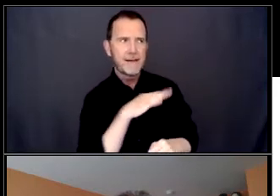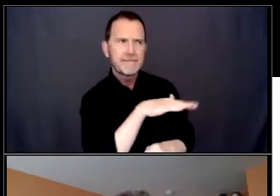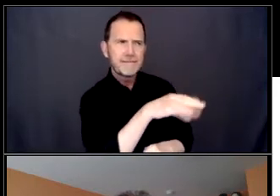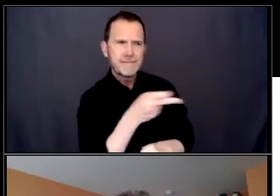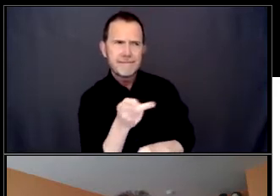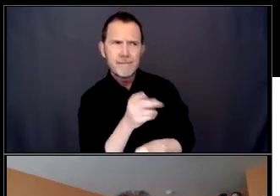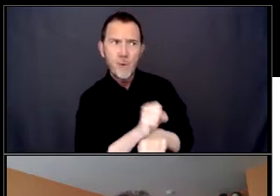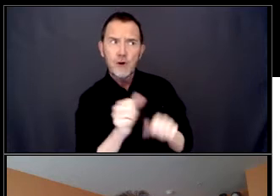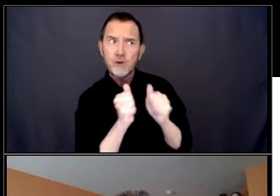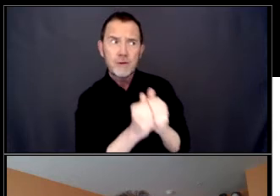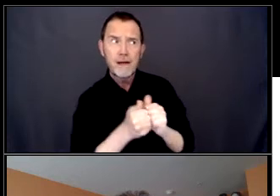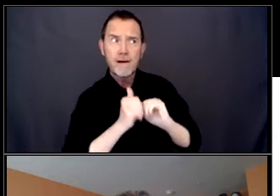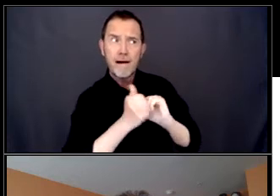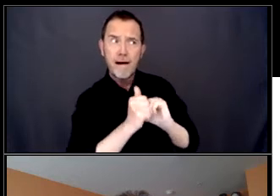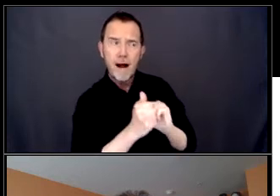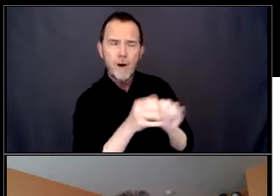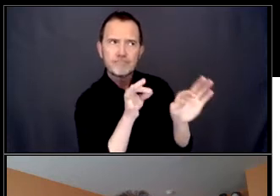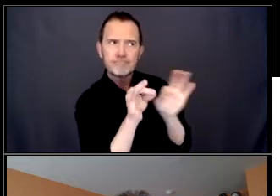for both.